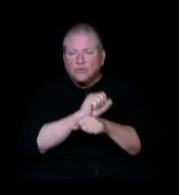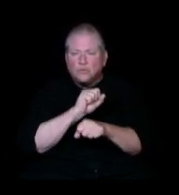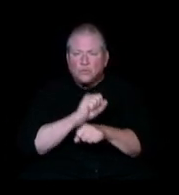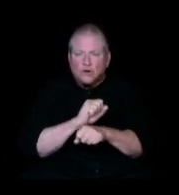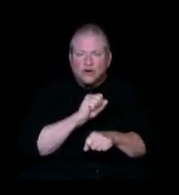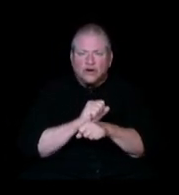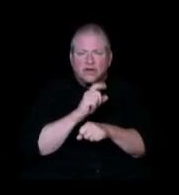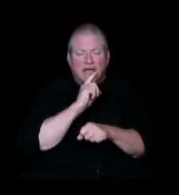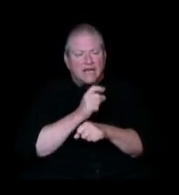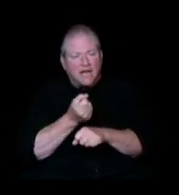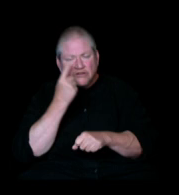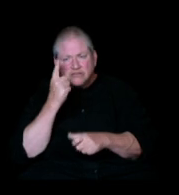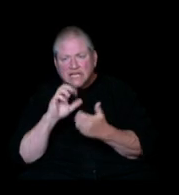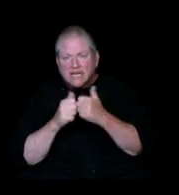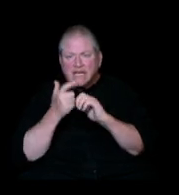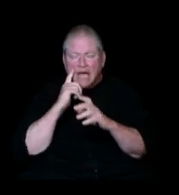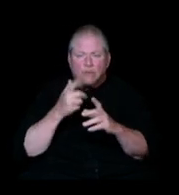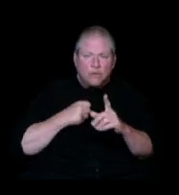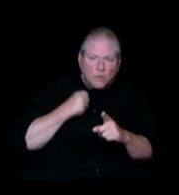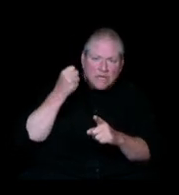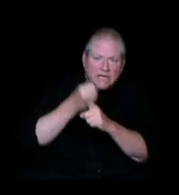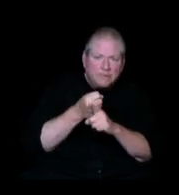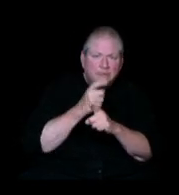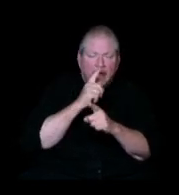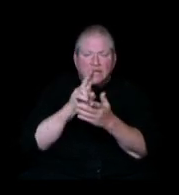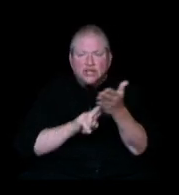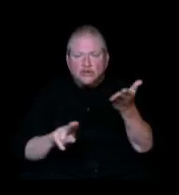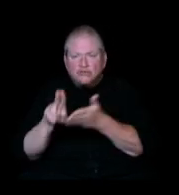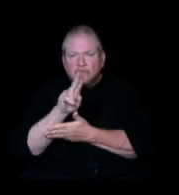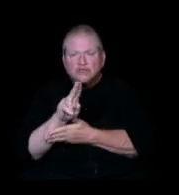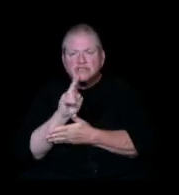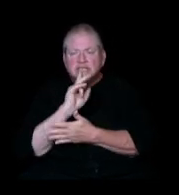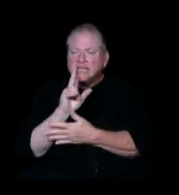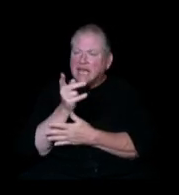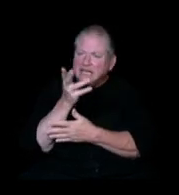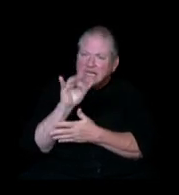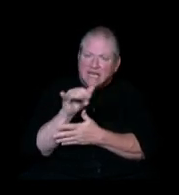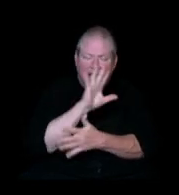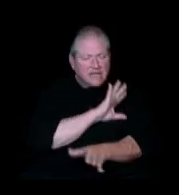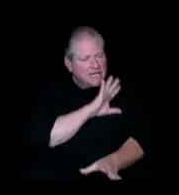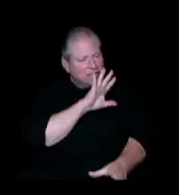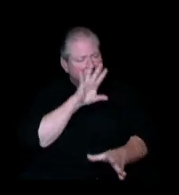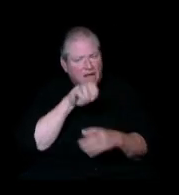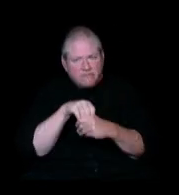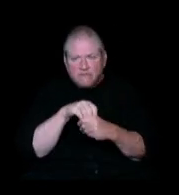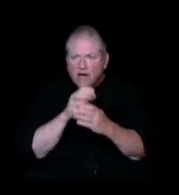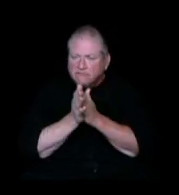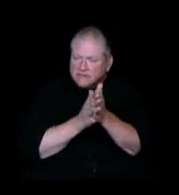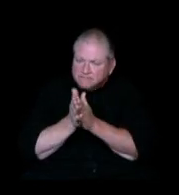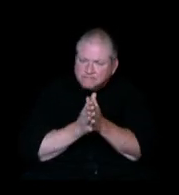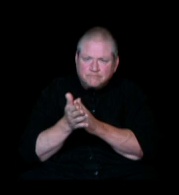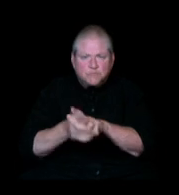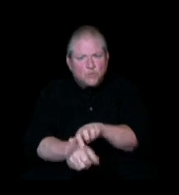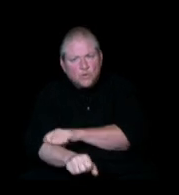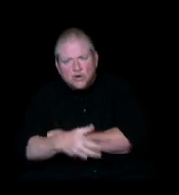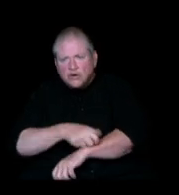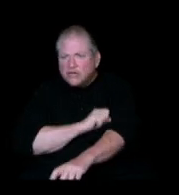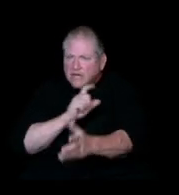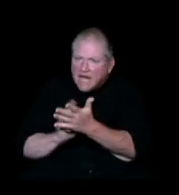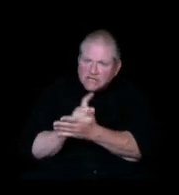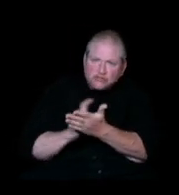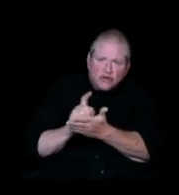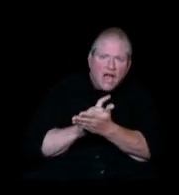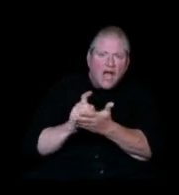thorough understanding of every aspect of how they would impact the university, and Kathy jumped in and put in all the extra hours required